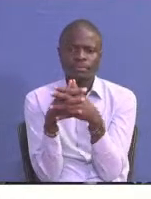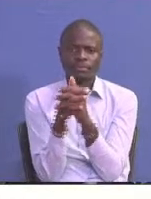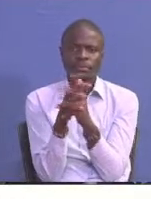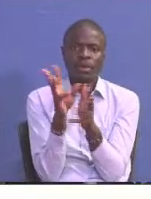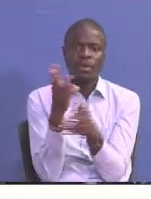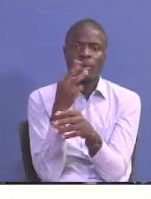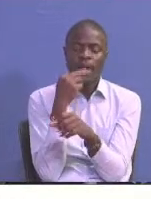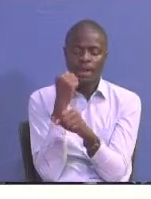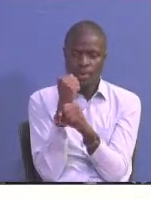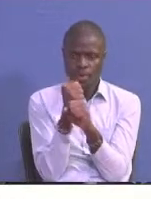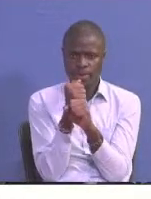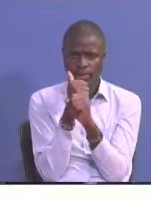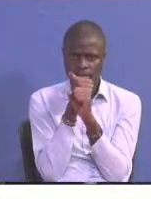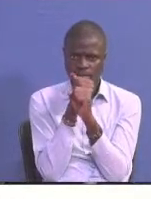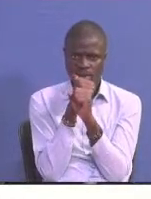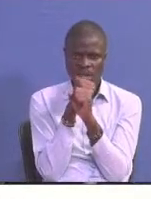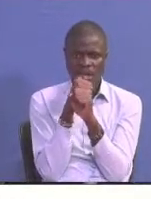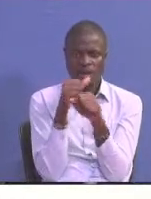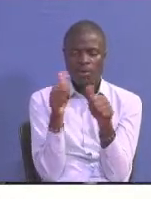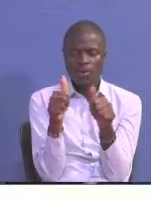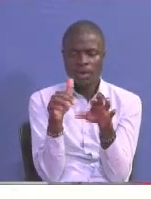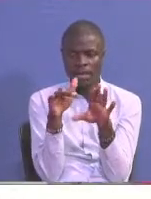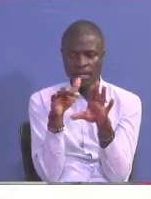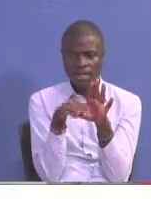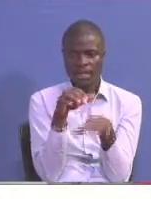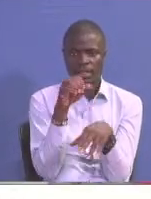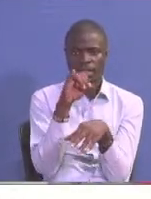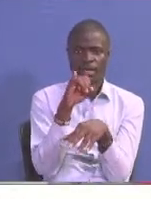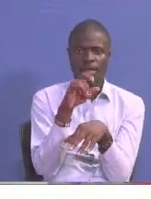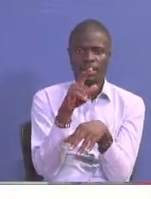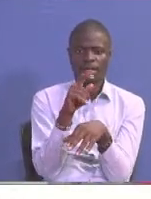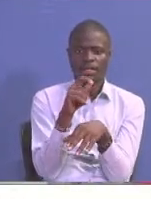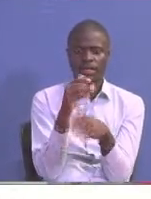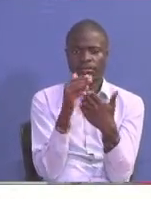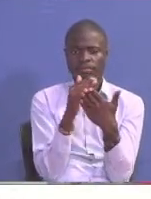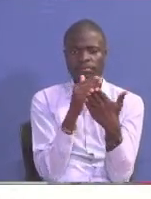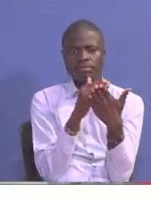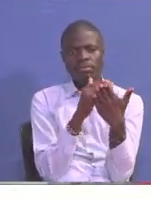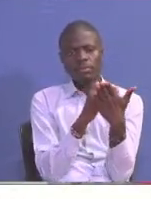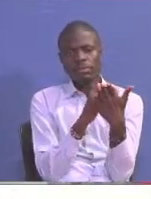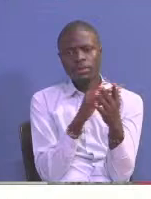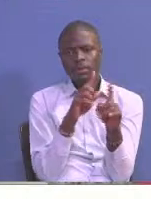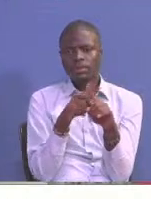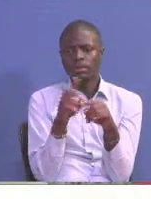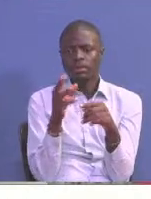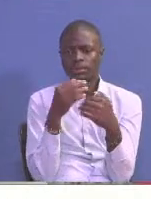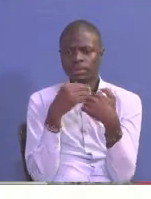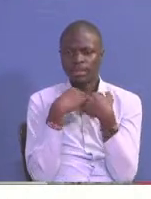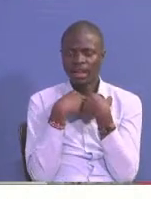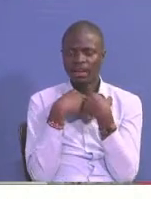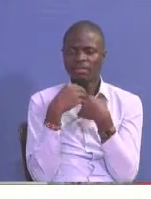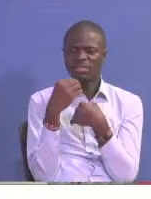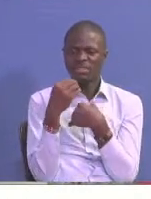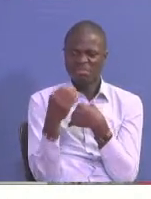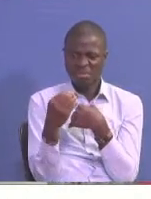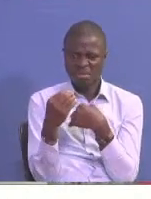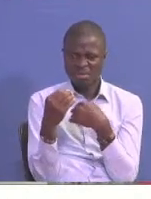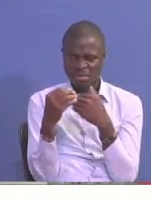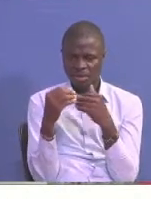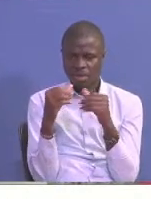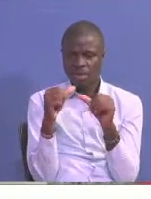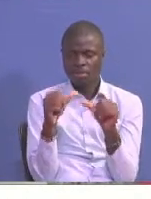we are doing well in IT programs, but we have very little progress